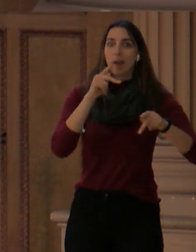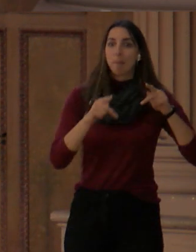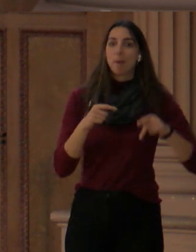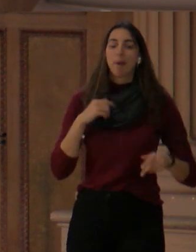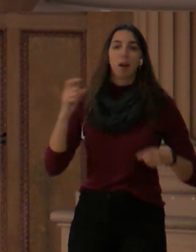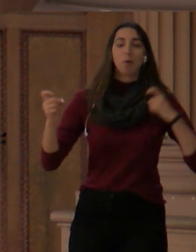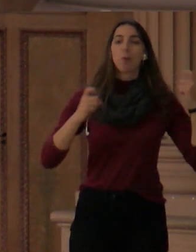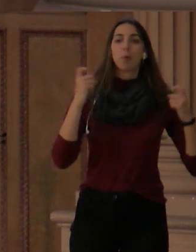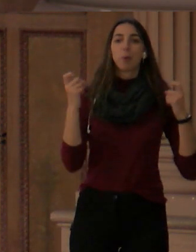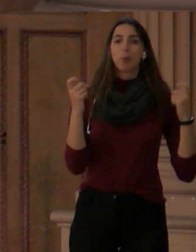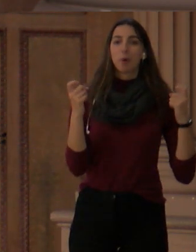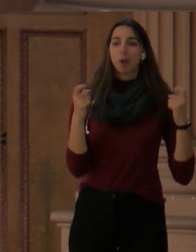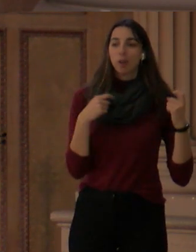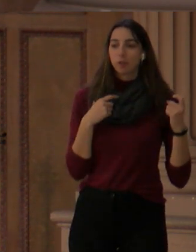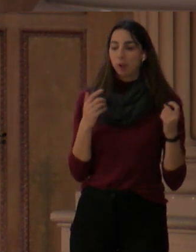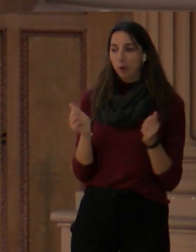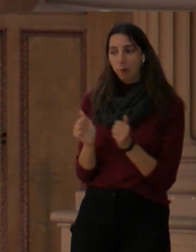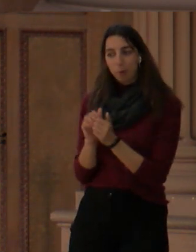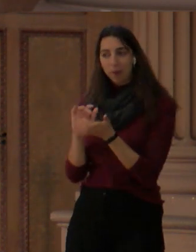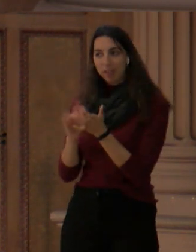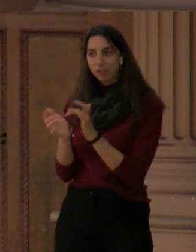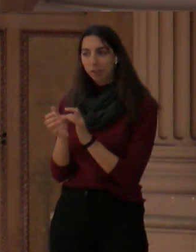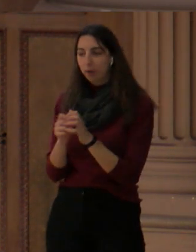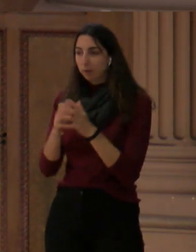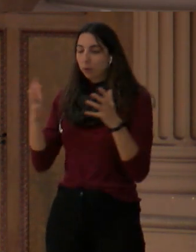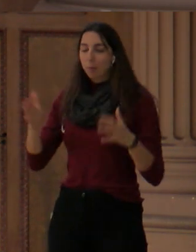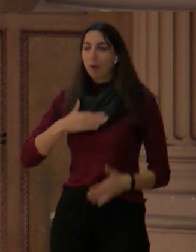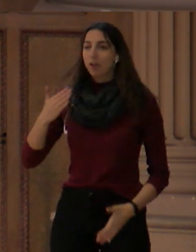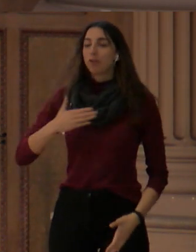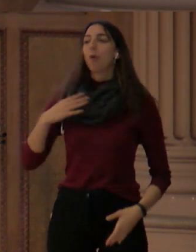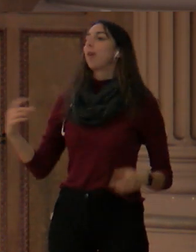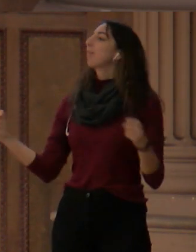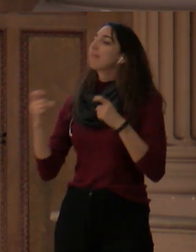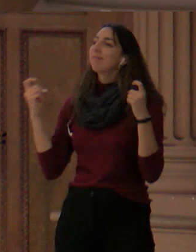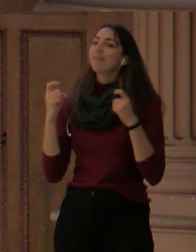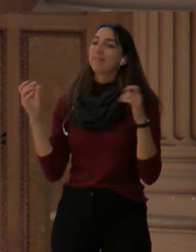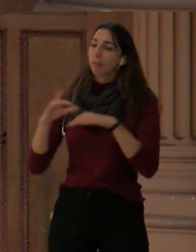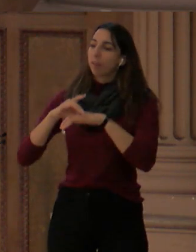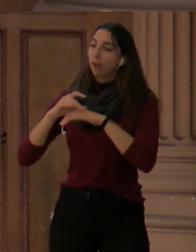So in Jesus, we should have so much joy that the ground splits as we celebrate.